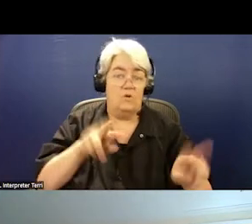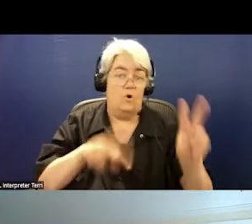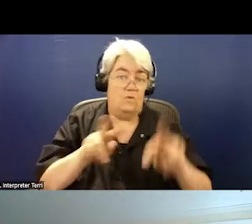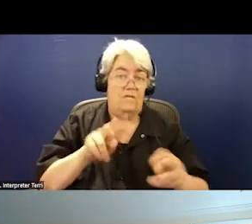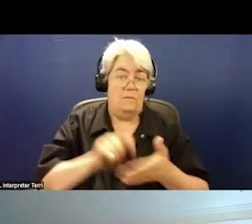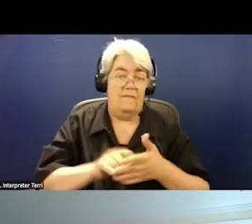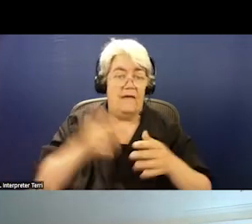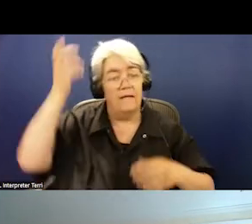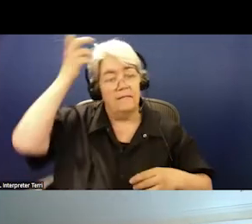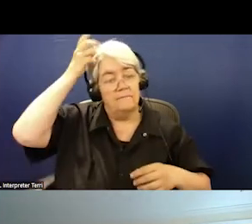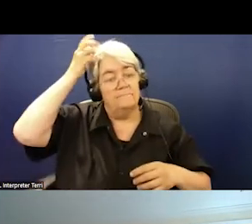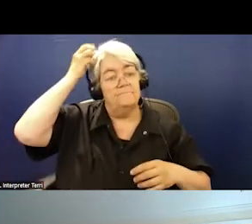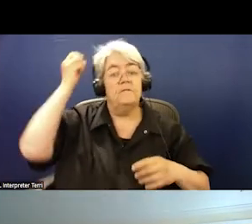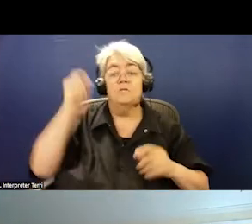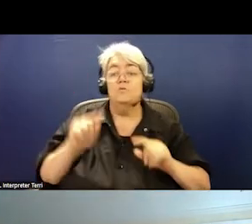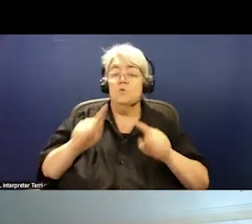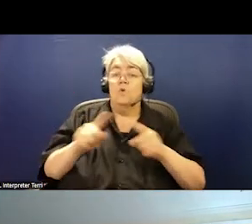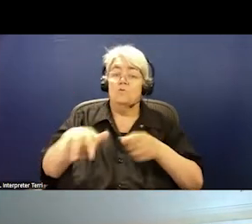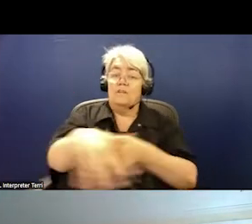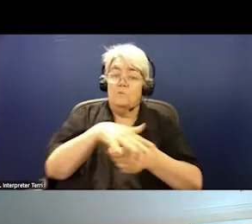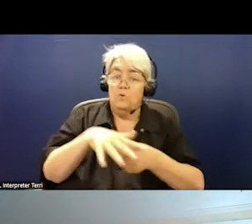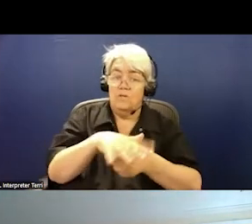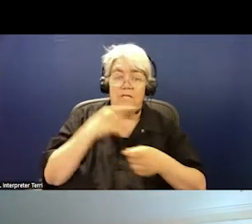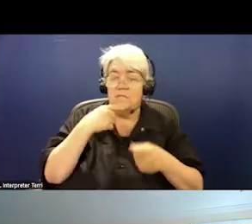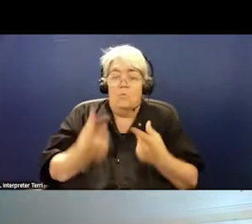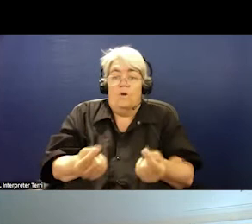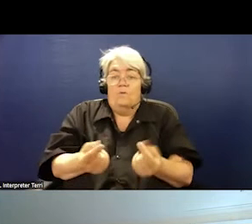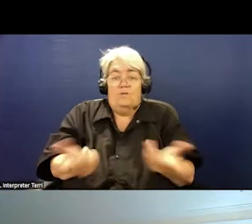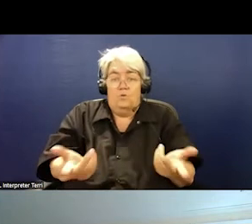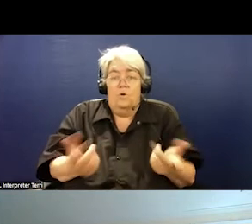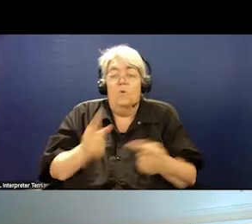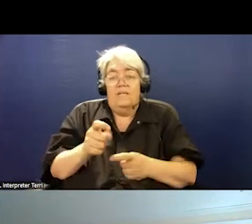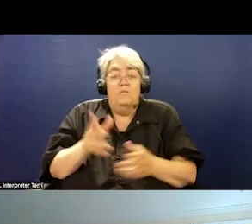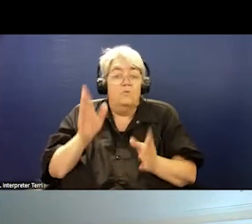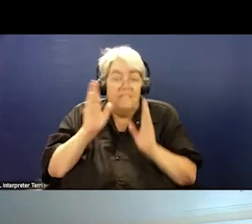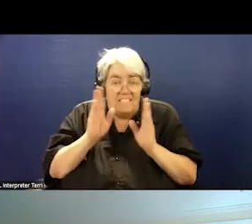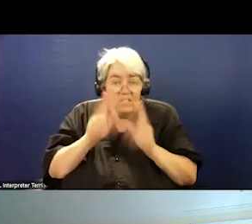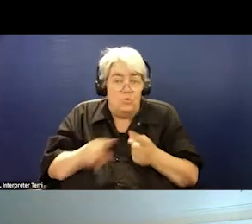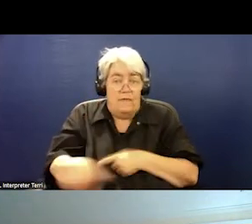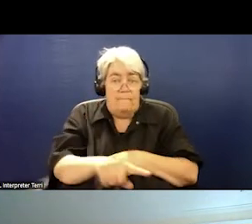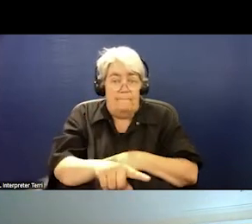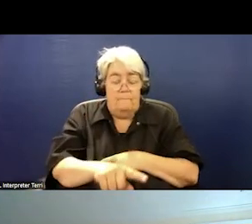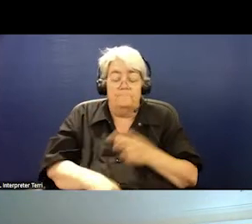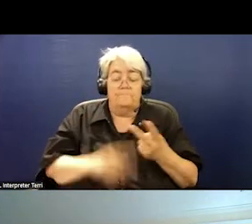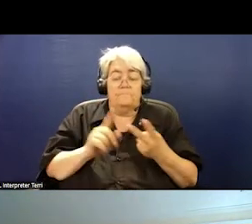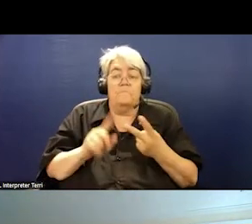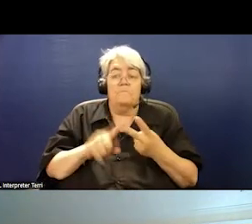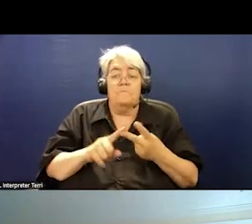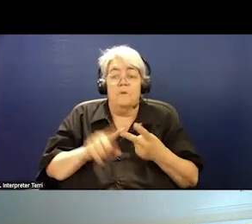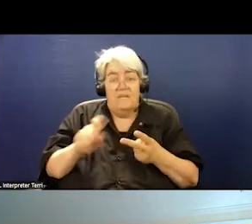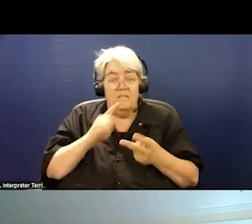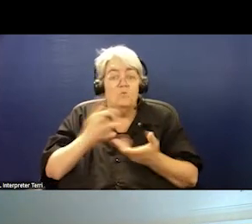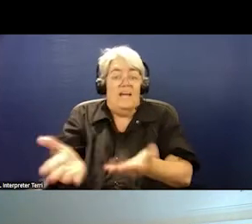this. So going into a community and saying, what do we need to do? We need to listen to the community. We need to